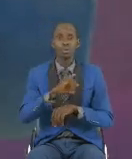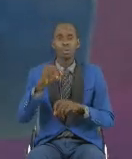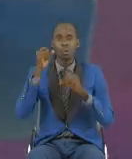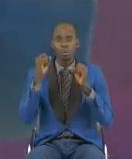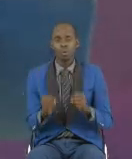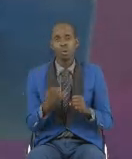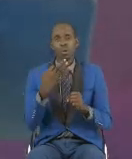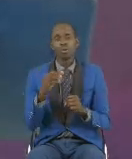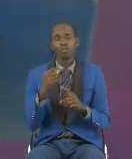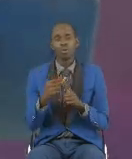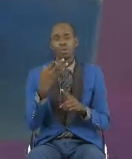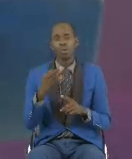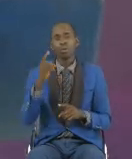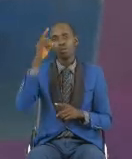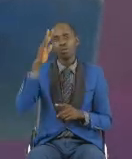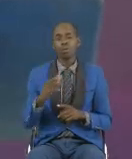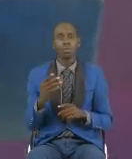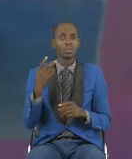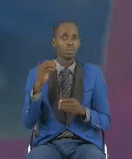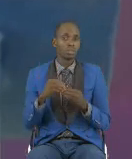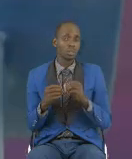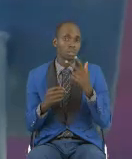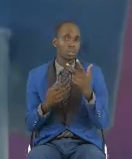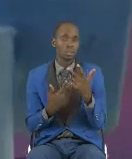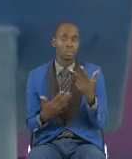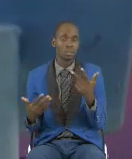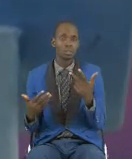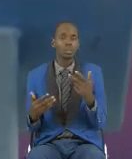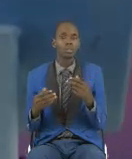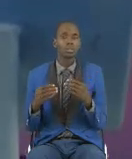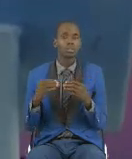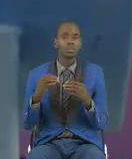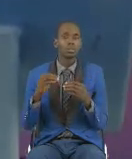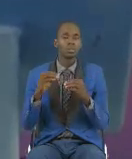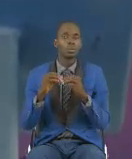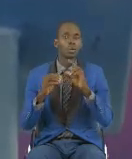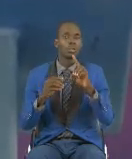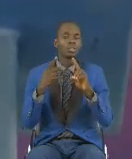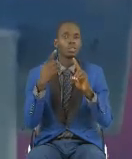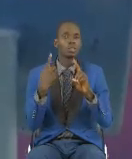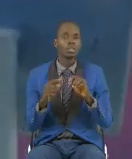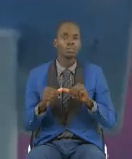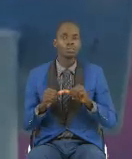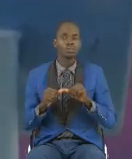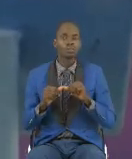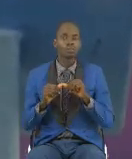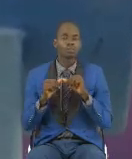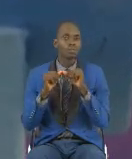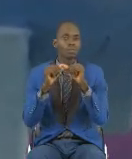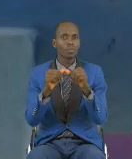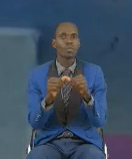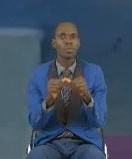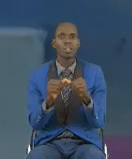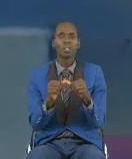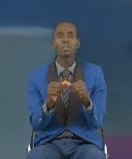of God. Three things. Number one, perseveringly reaffirming the word of God. Number